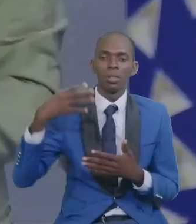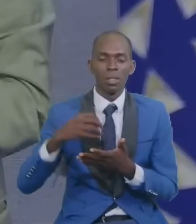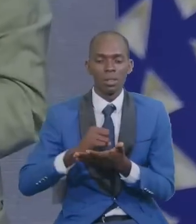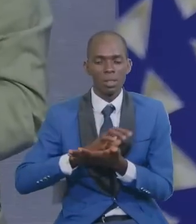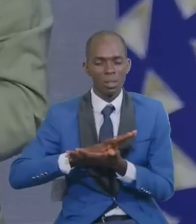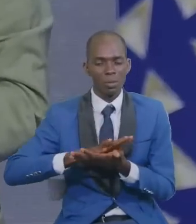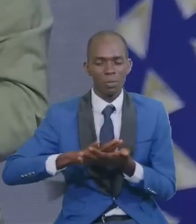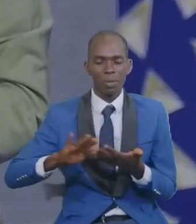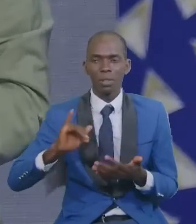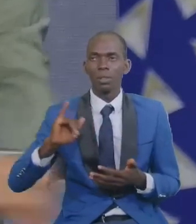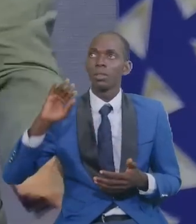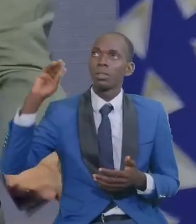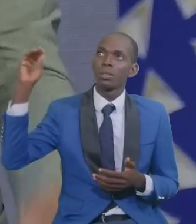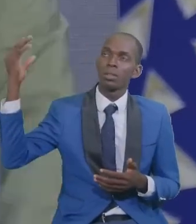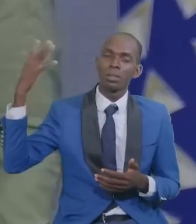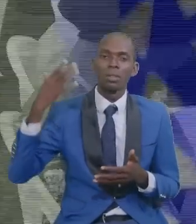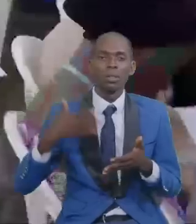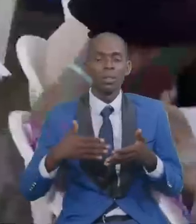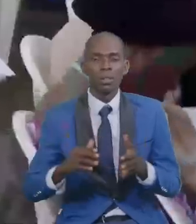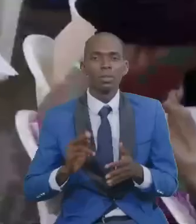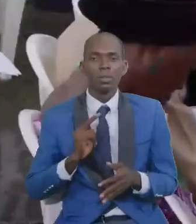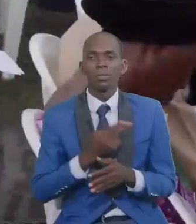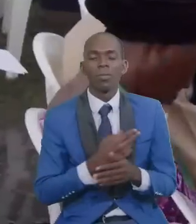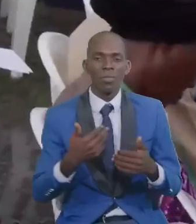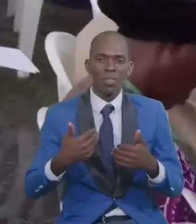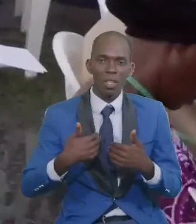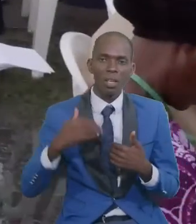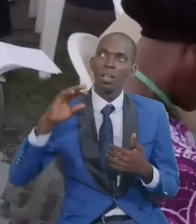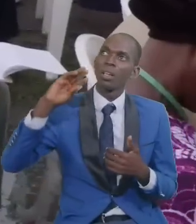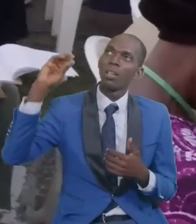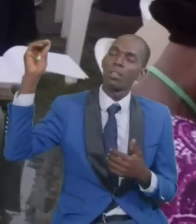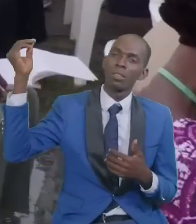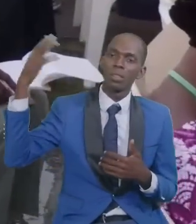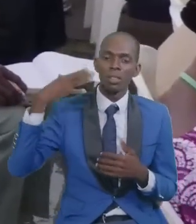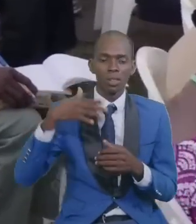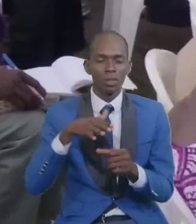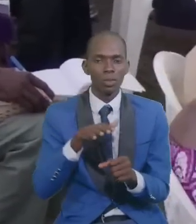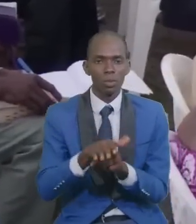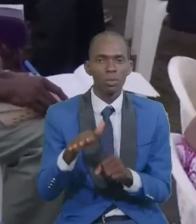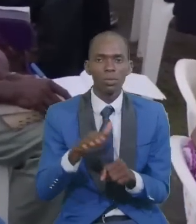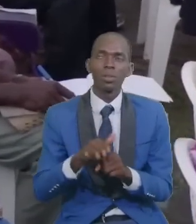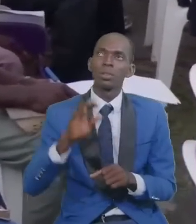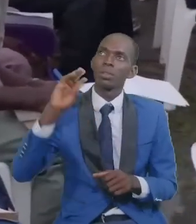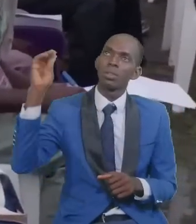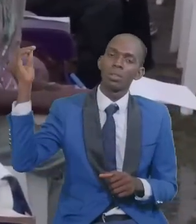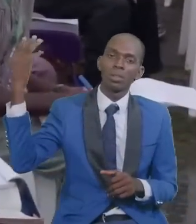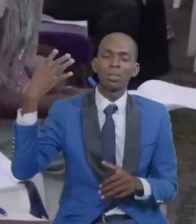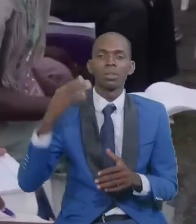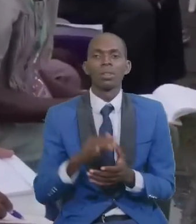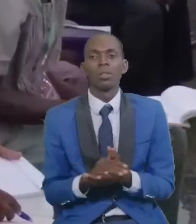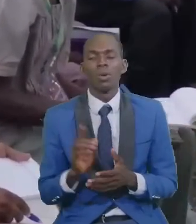Sanctifying grace. Let us have grace. Sufficient grace.